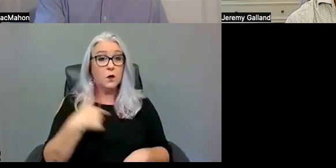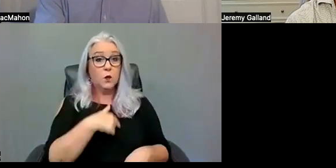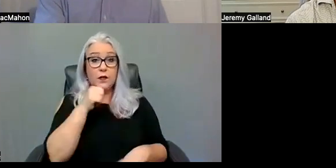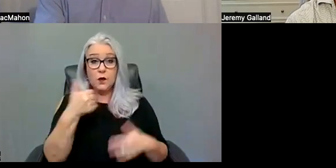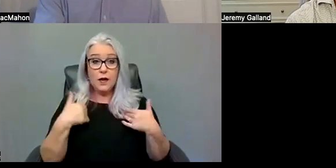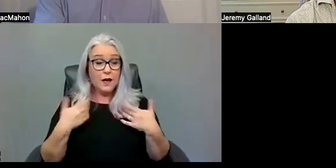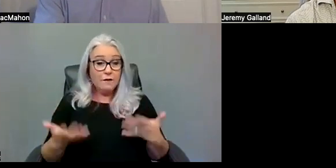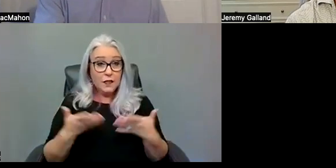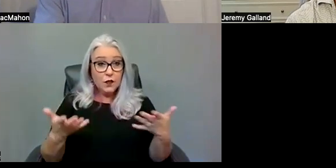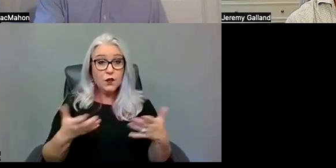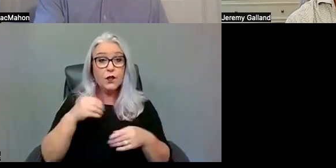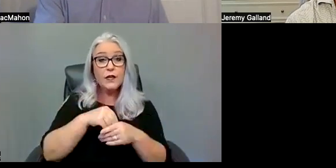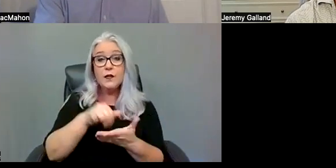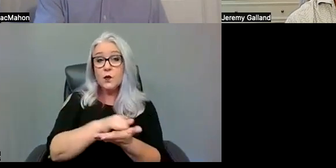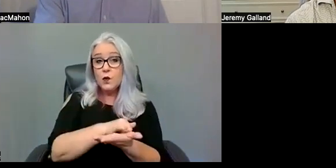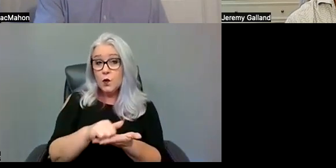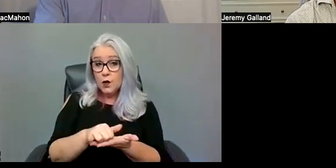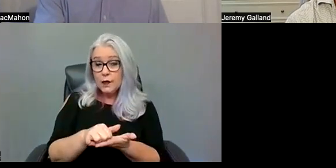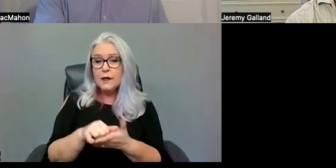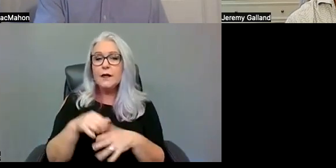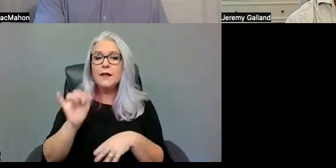York State, and that's a whole nother cause.